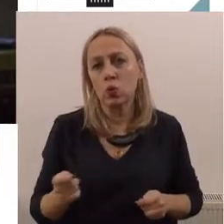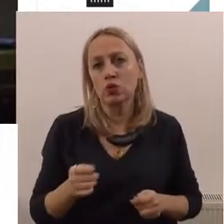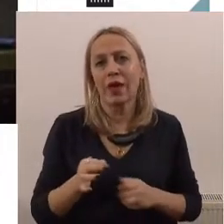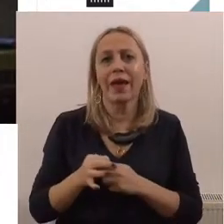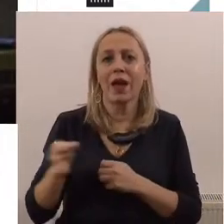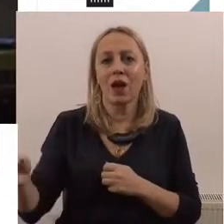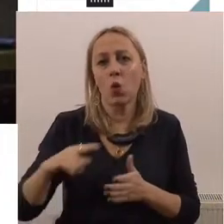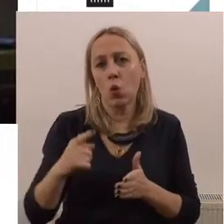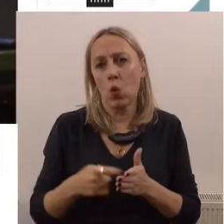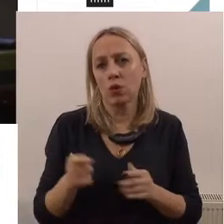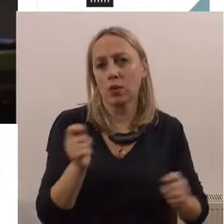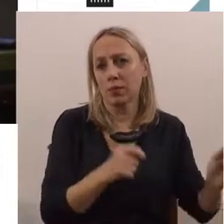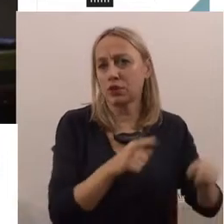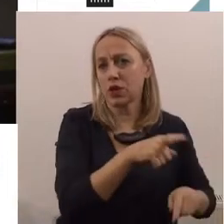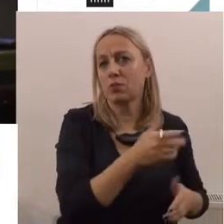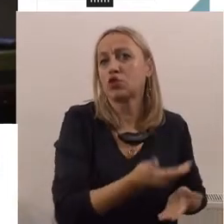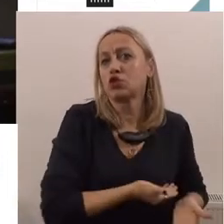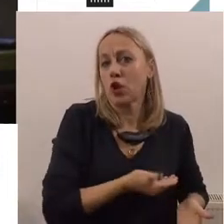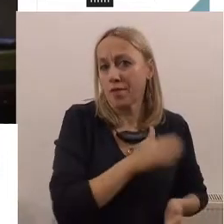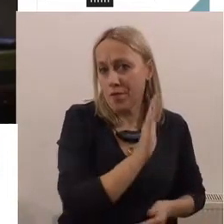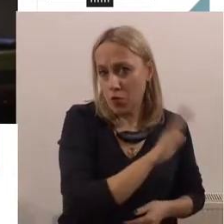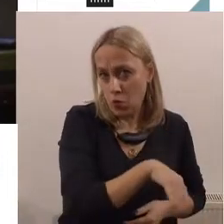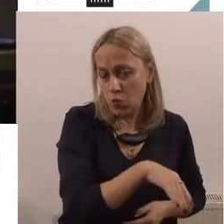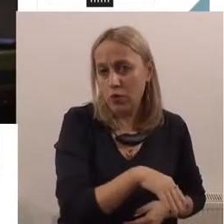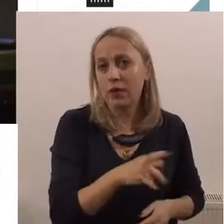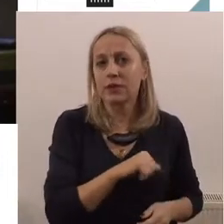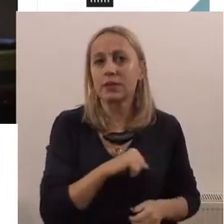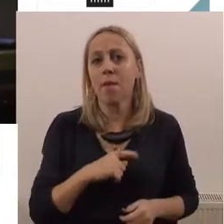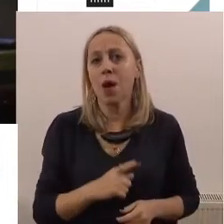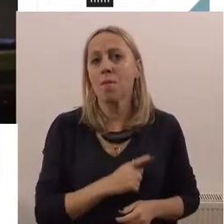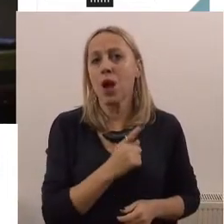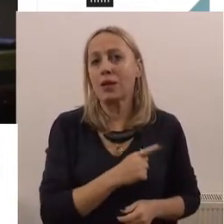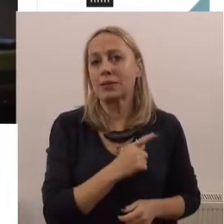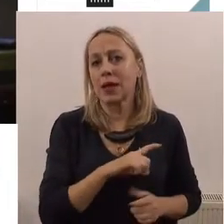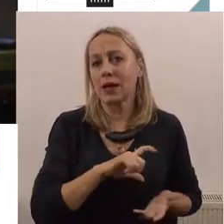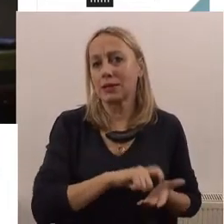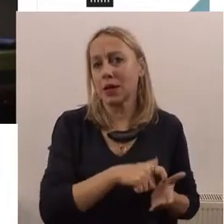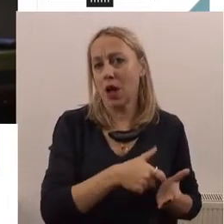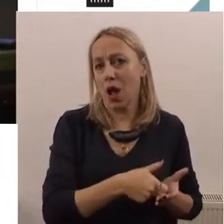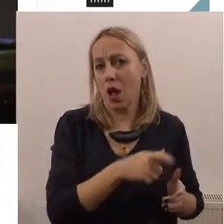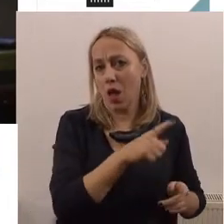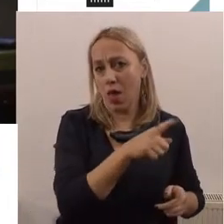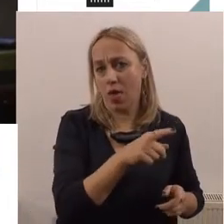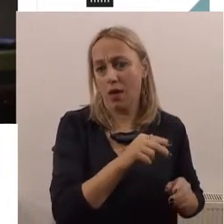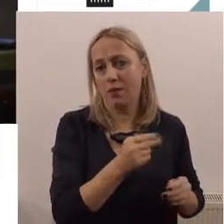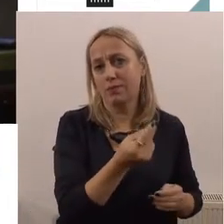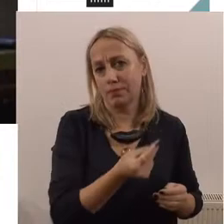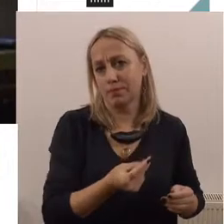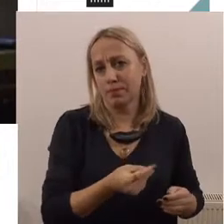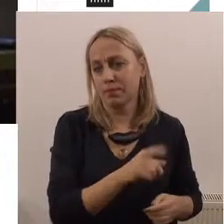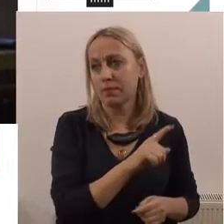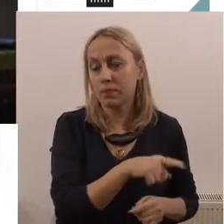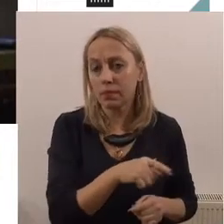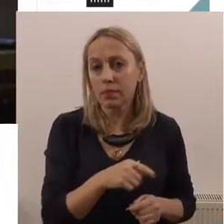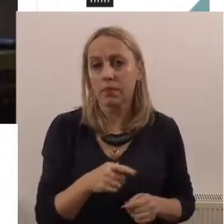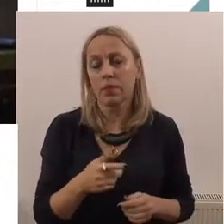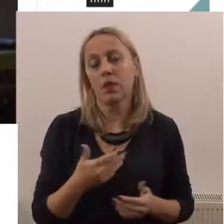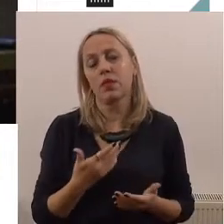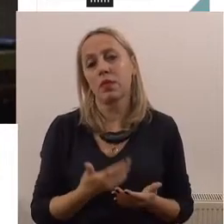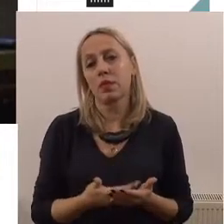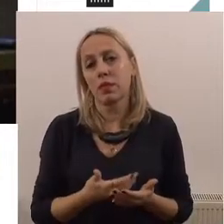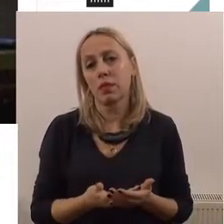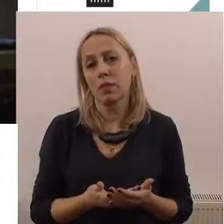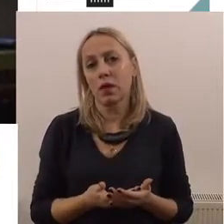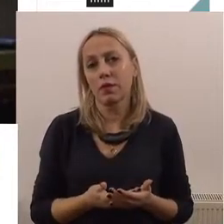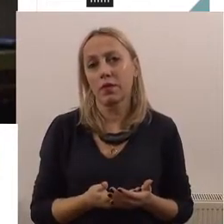Toilet, shower, because there are people who come from other cities to